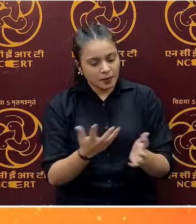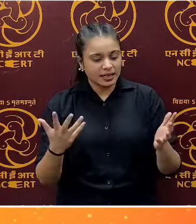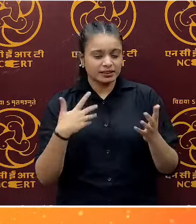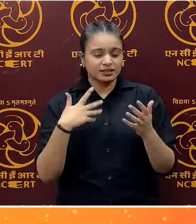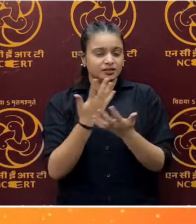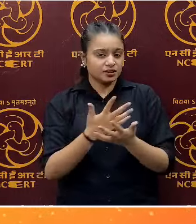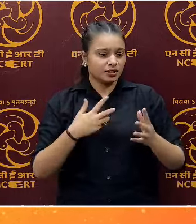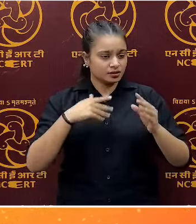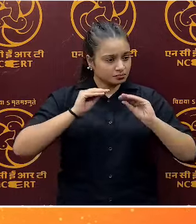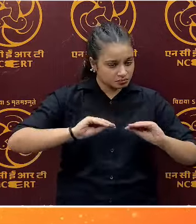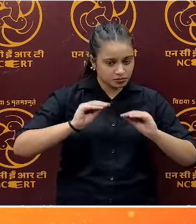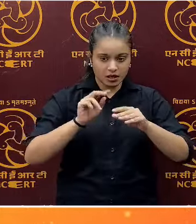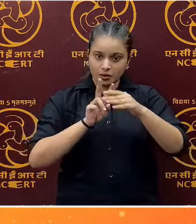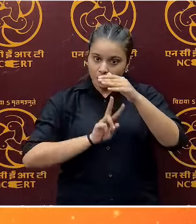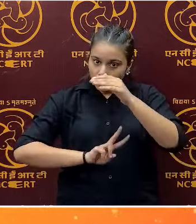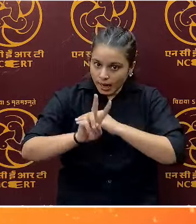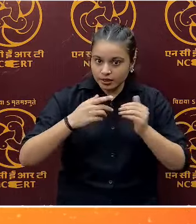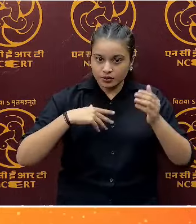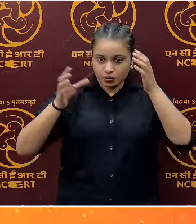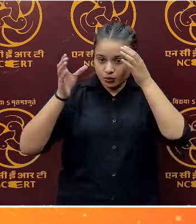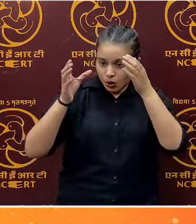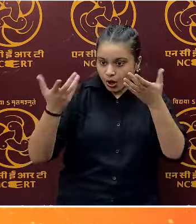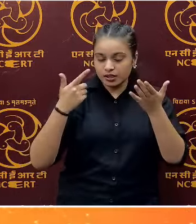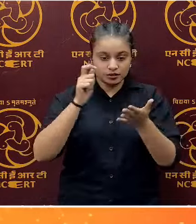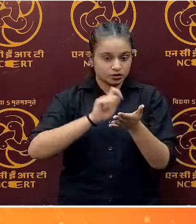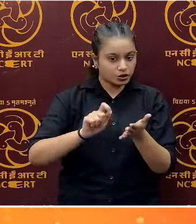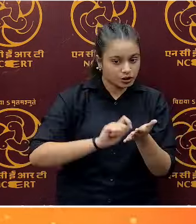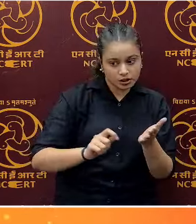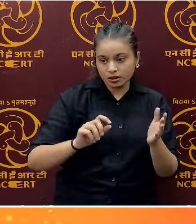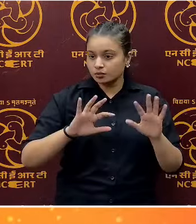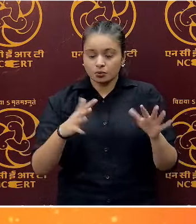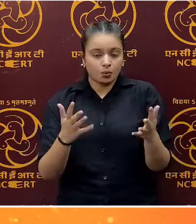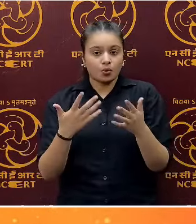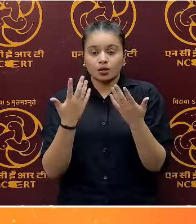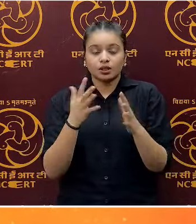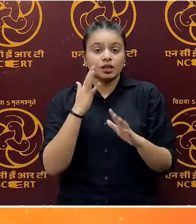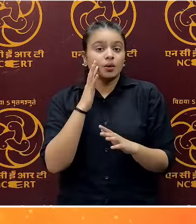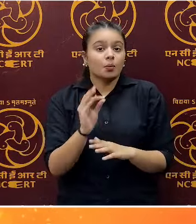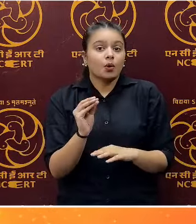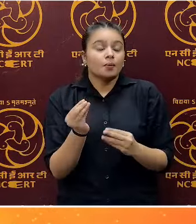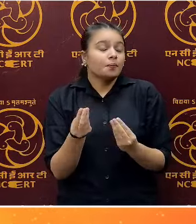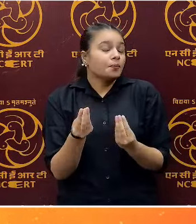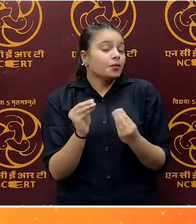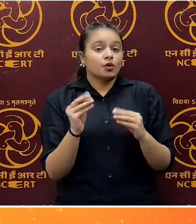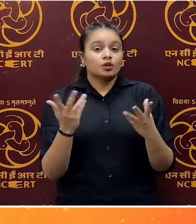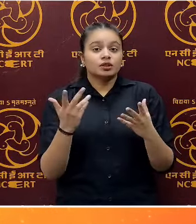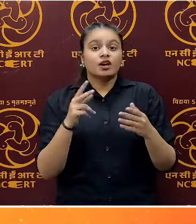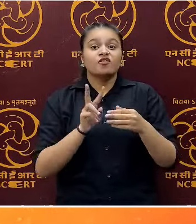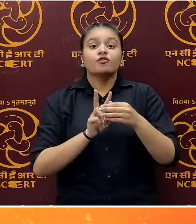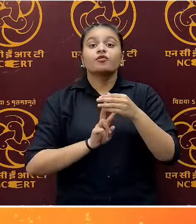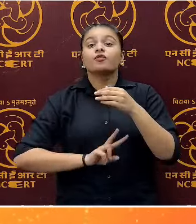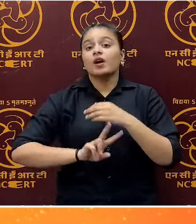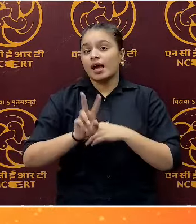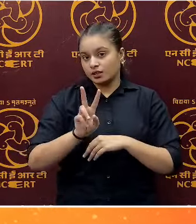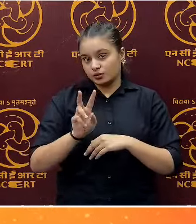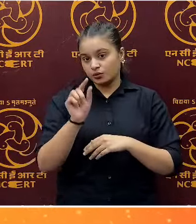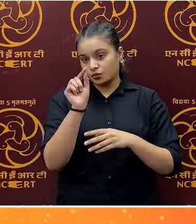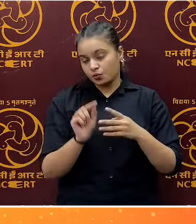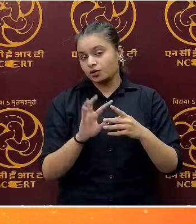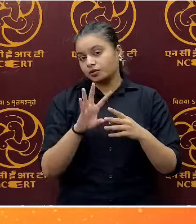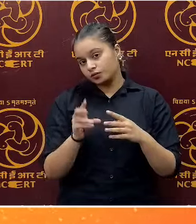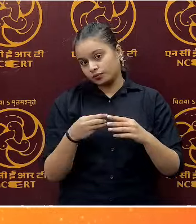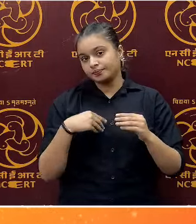can be values or knowledge, written knowledge, but also very important, the values that they teach us,